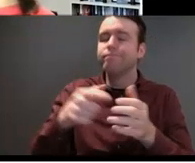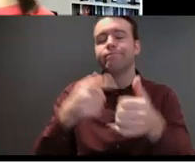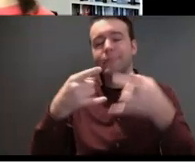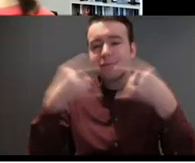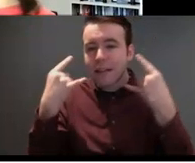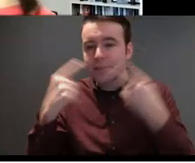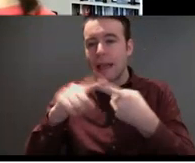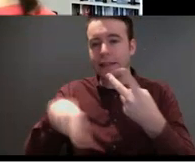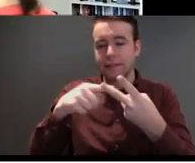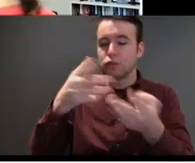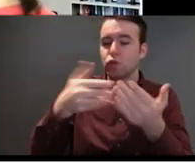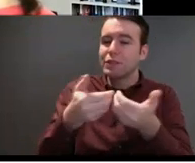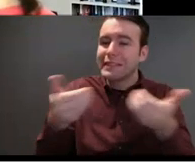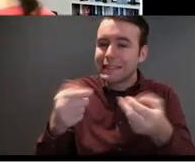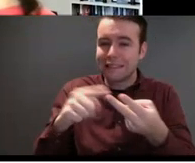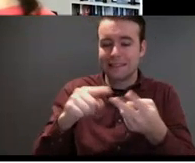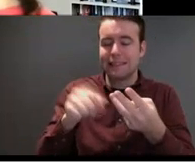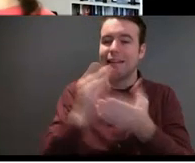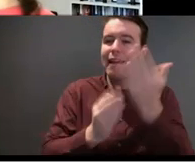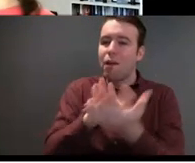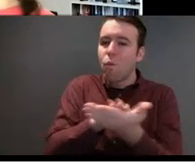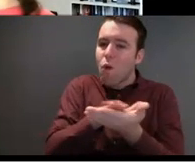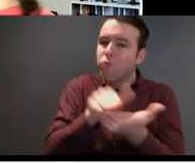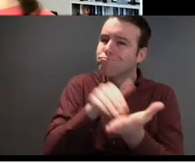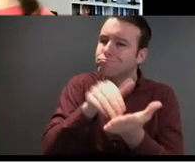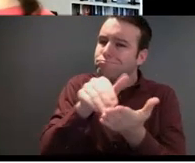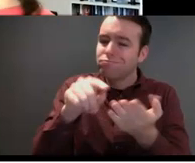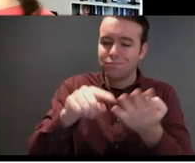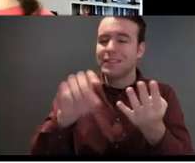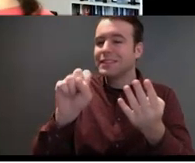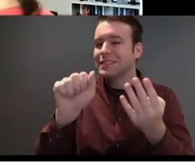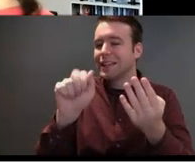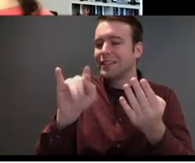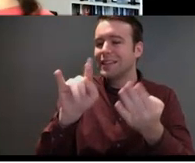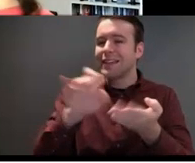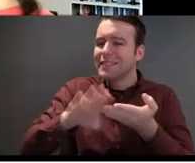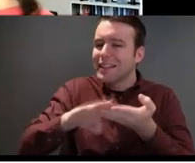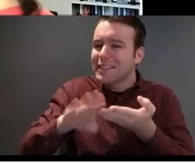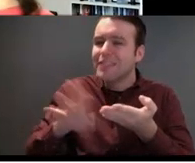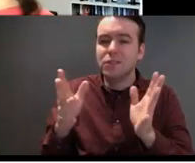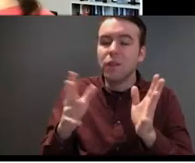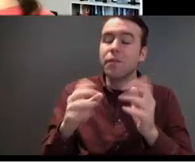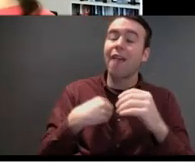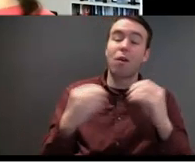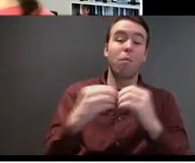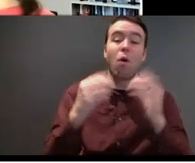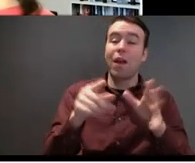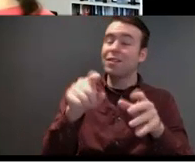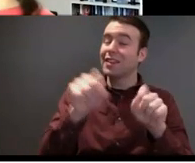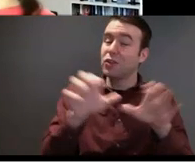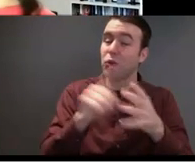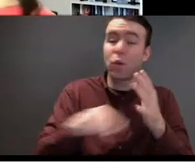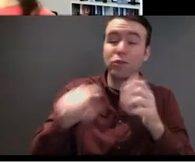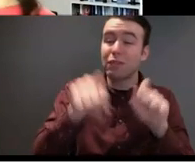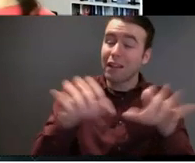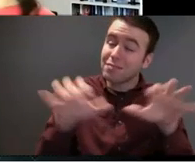social distancing, and frequently hand washing or sanitizing. For more ways to help and do what you can and